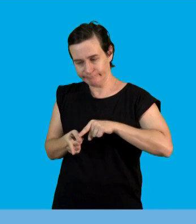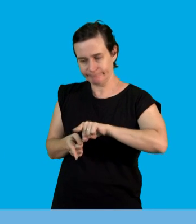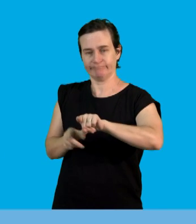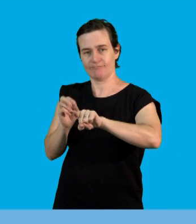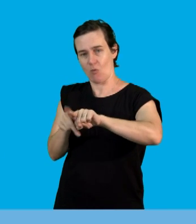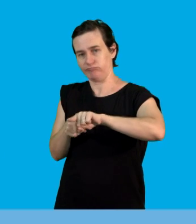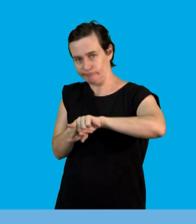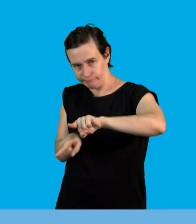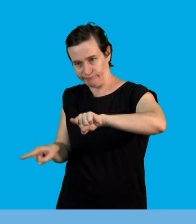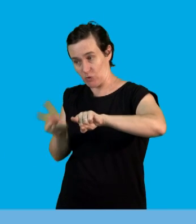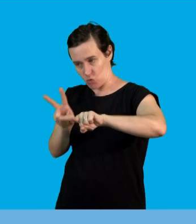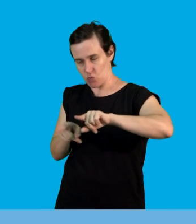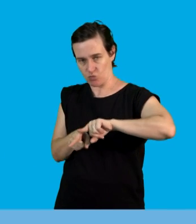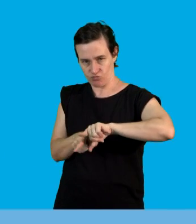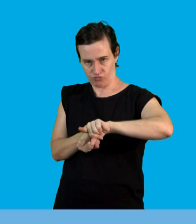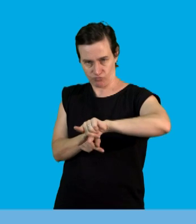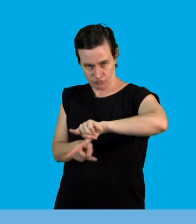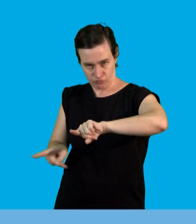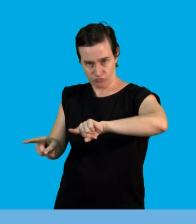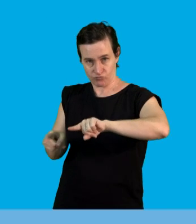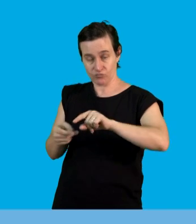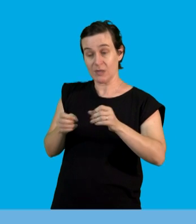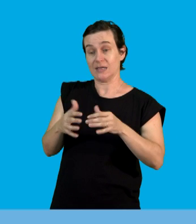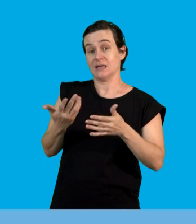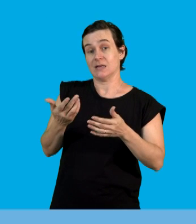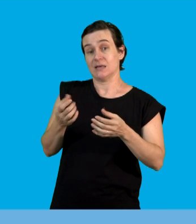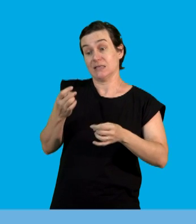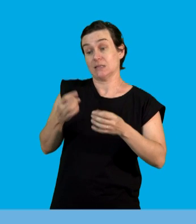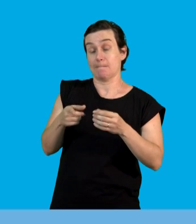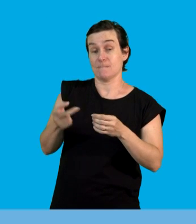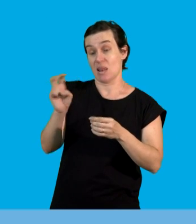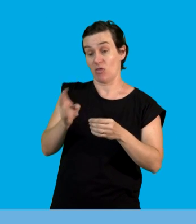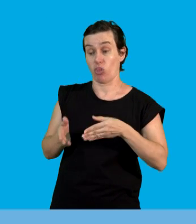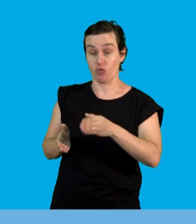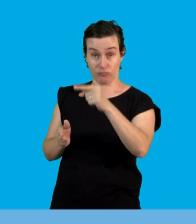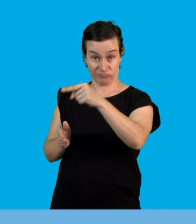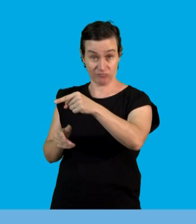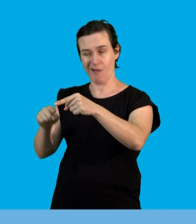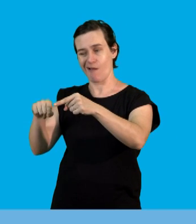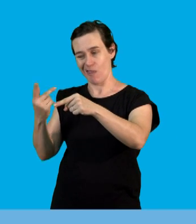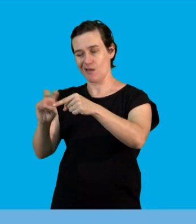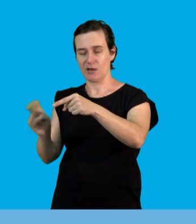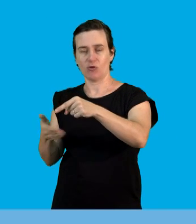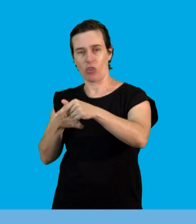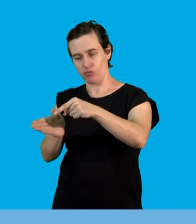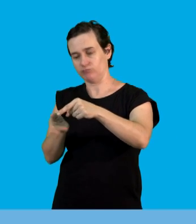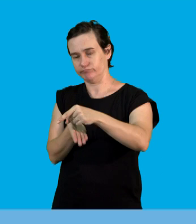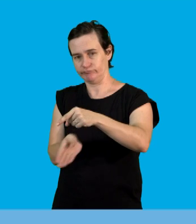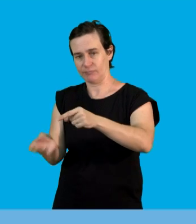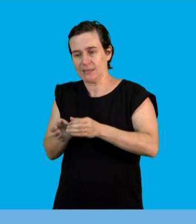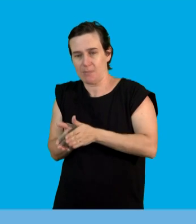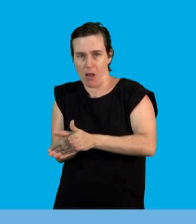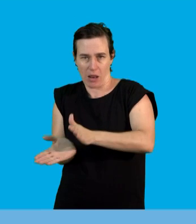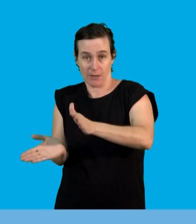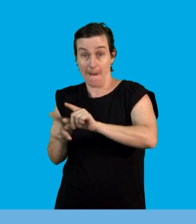point, it will split into 2. Some has to go through this resistor and the other one has to go through that other resistor. But at